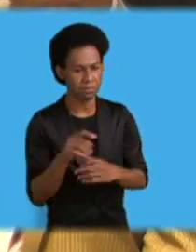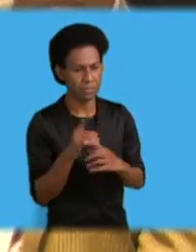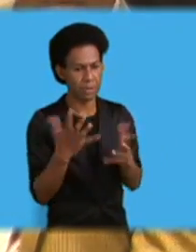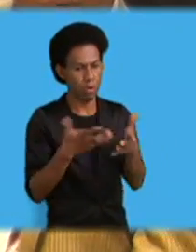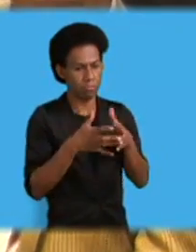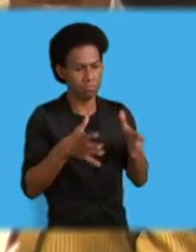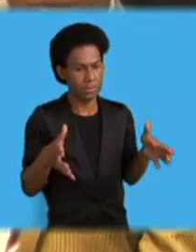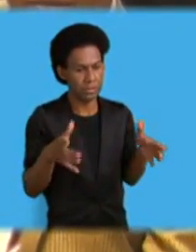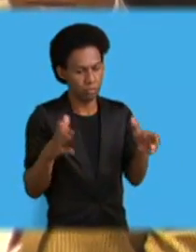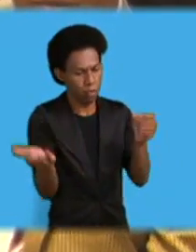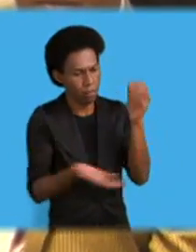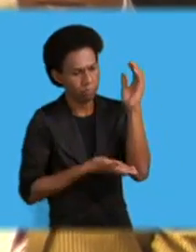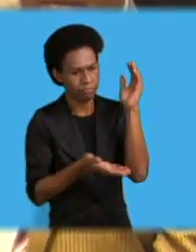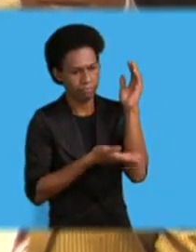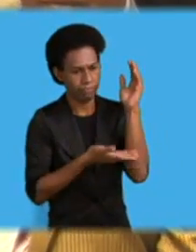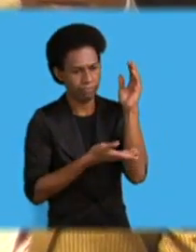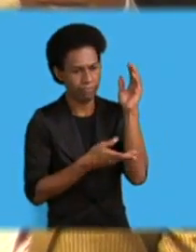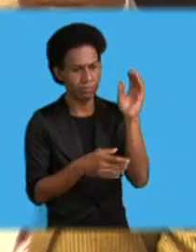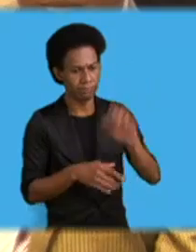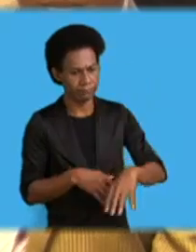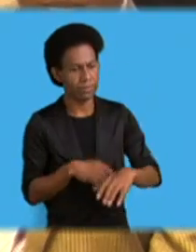year. So as the